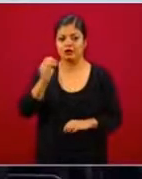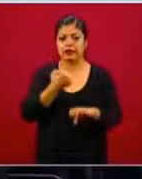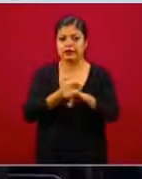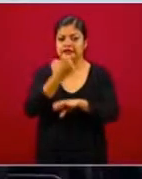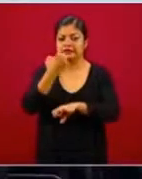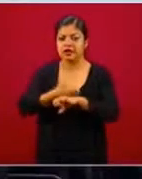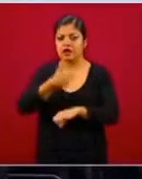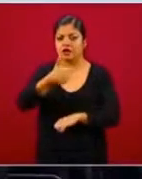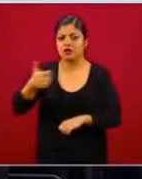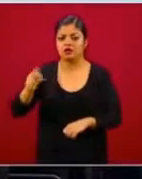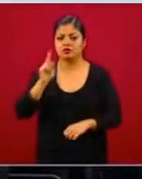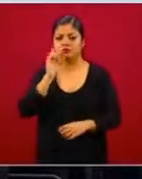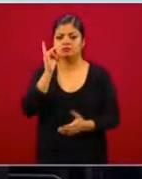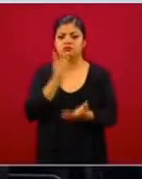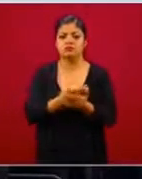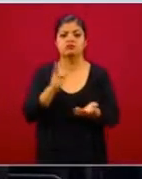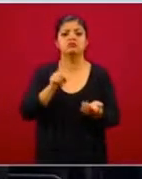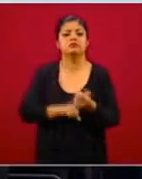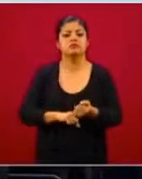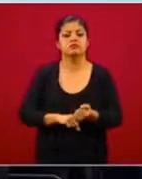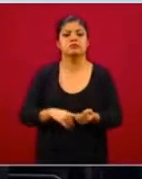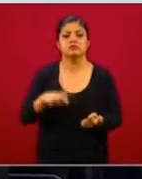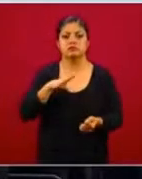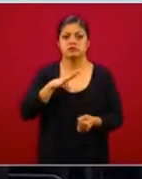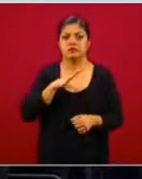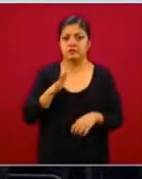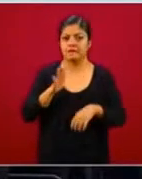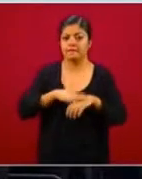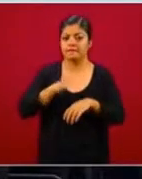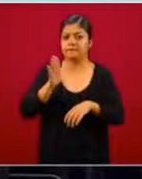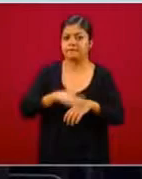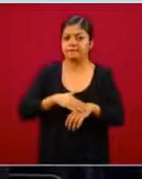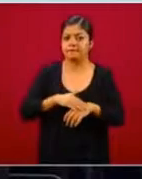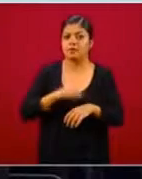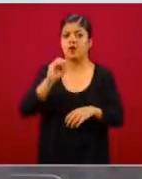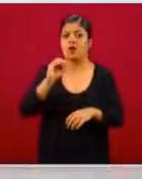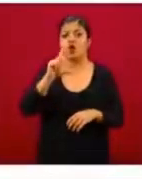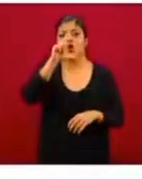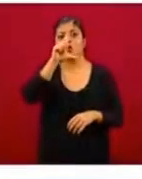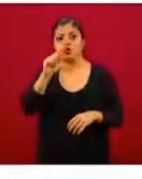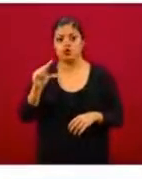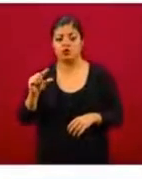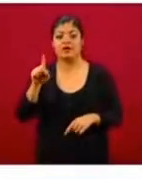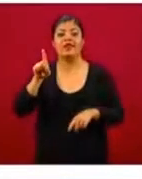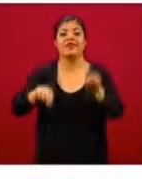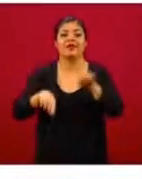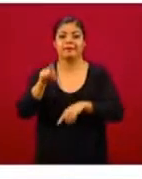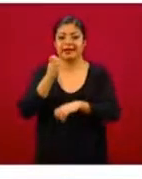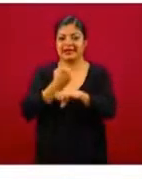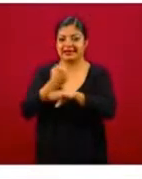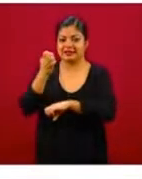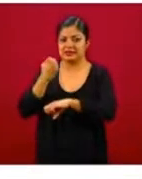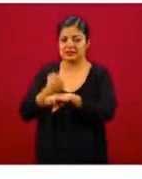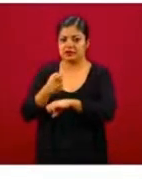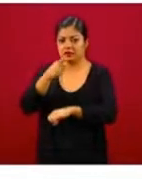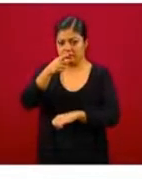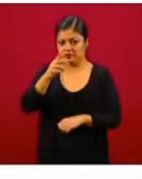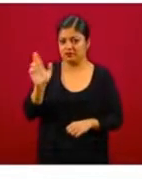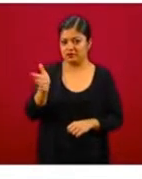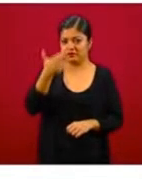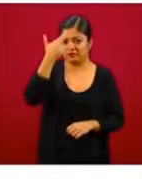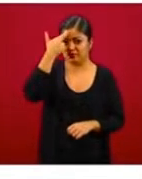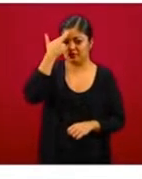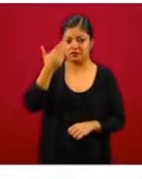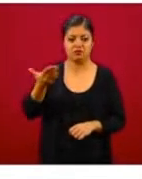to the next slide, where we can see this distribution by state, we can see the increase